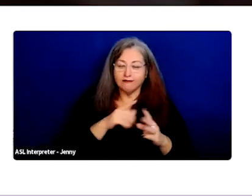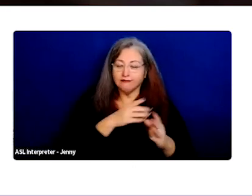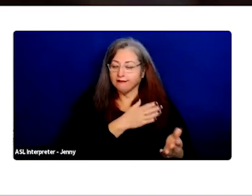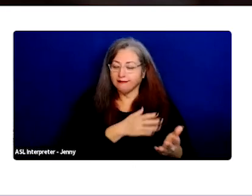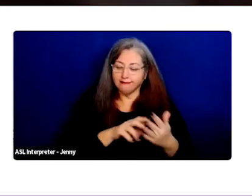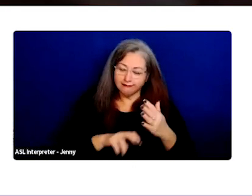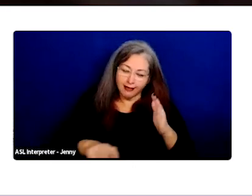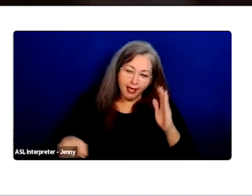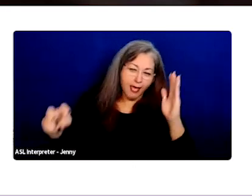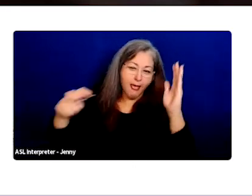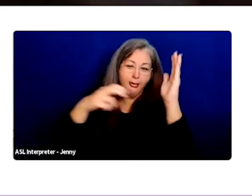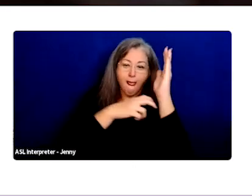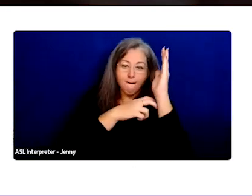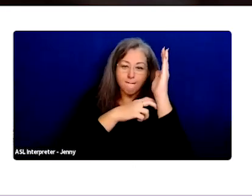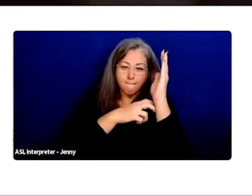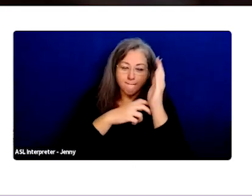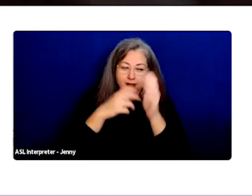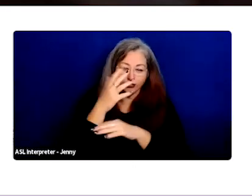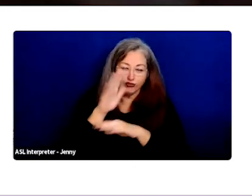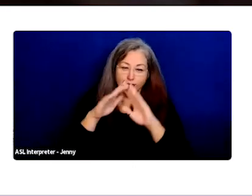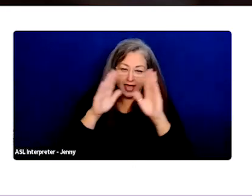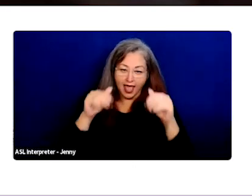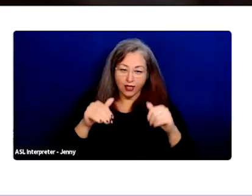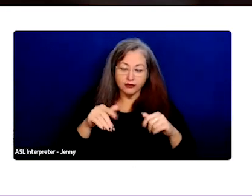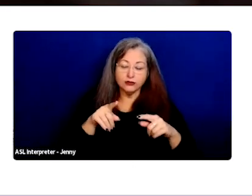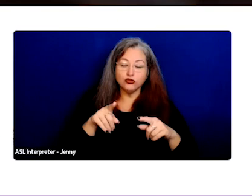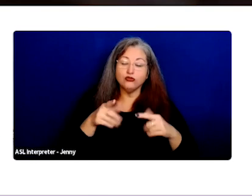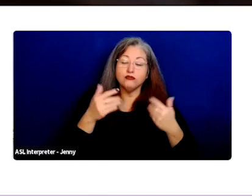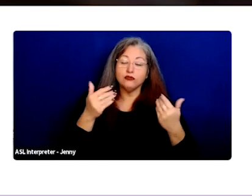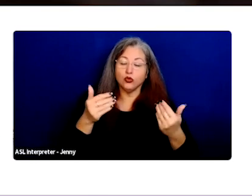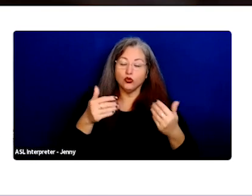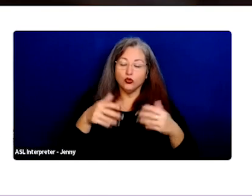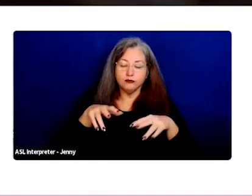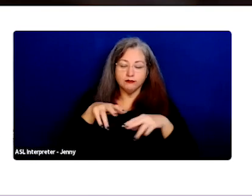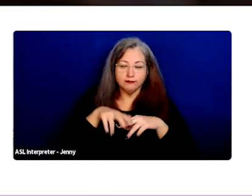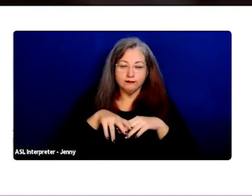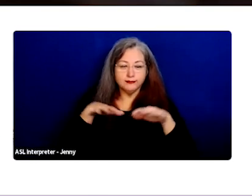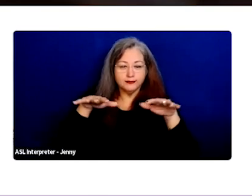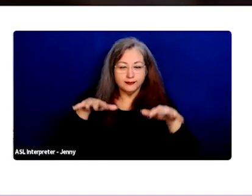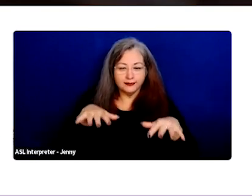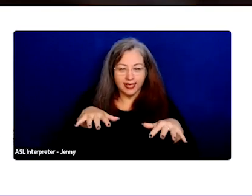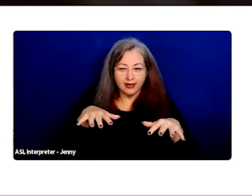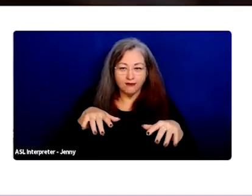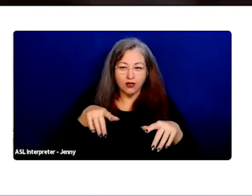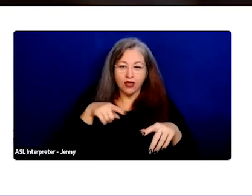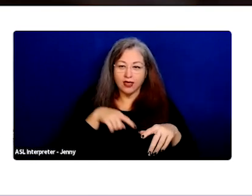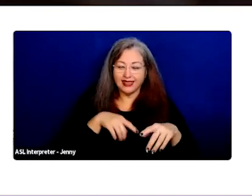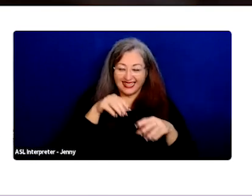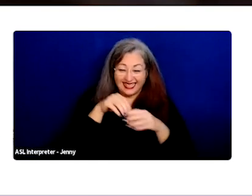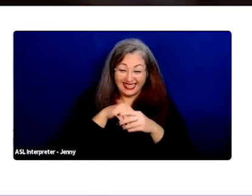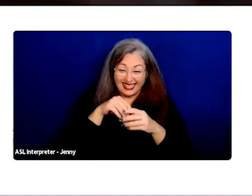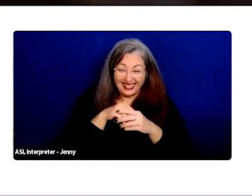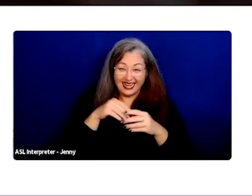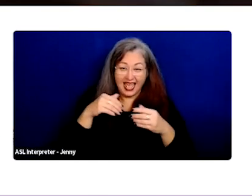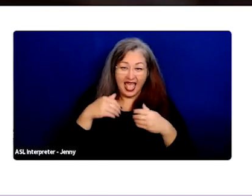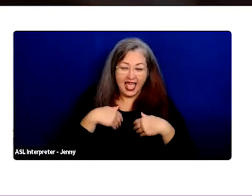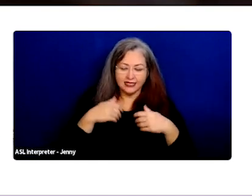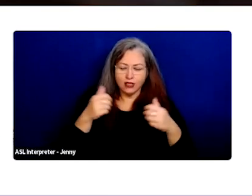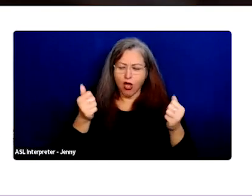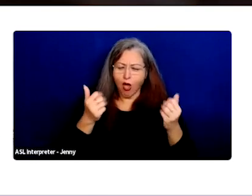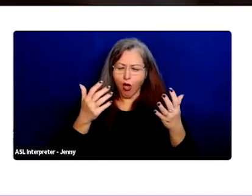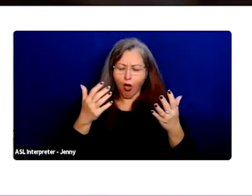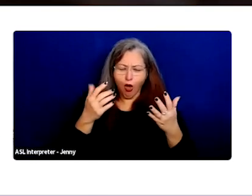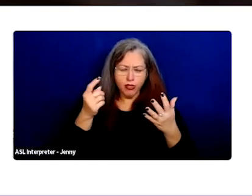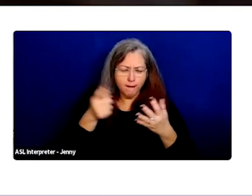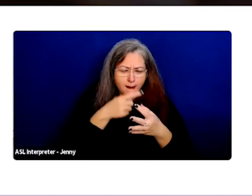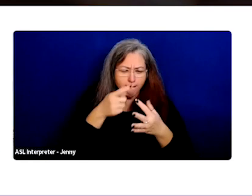there. And now settle into this magical treehouse that has all the artifacts that make